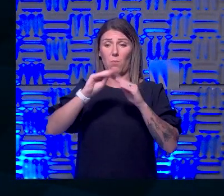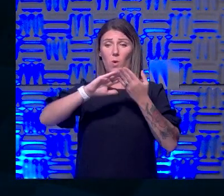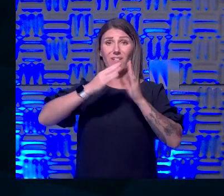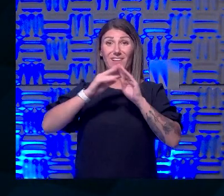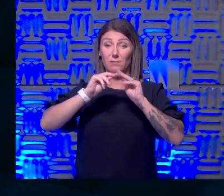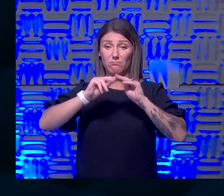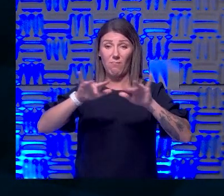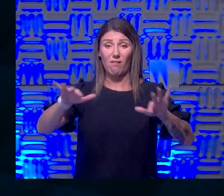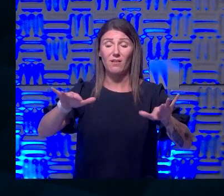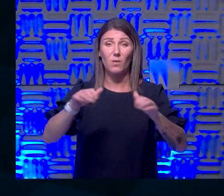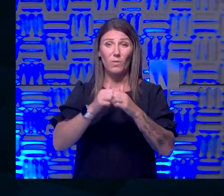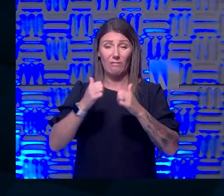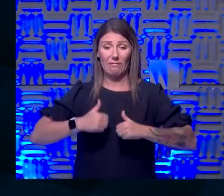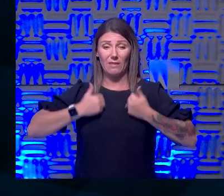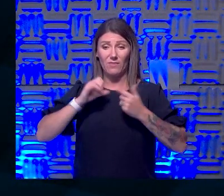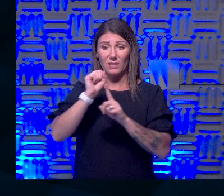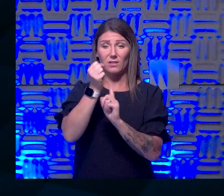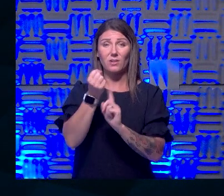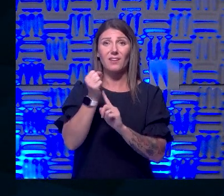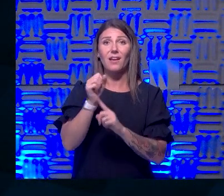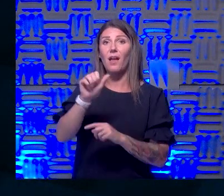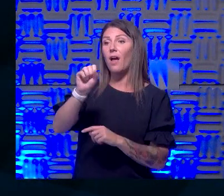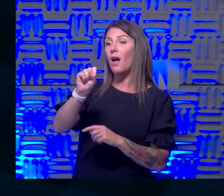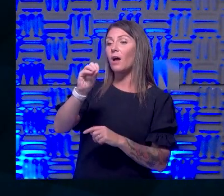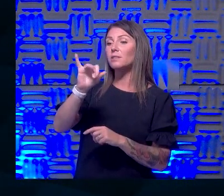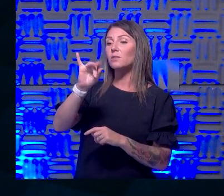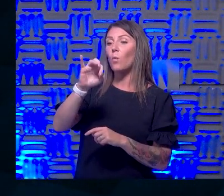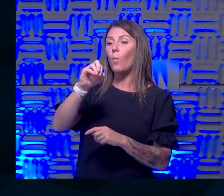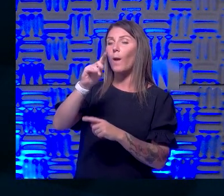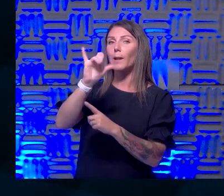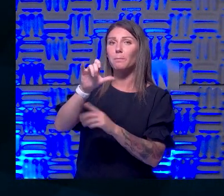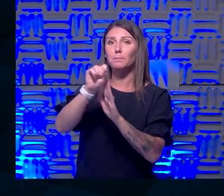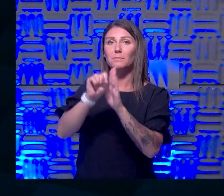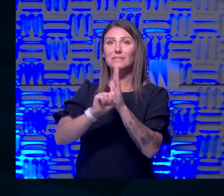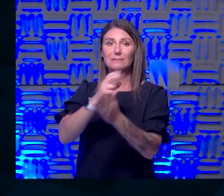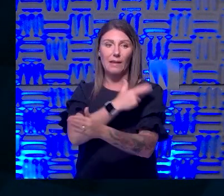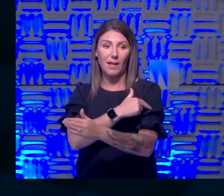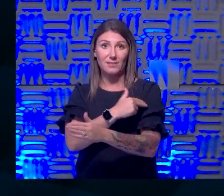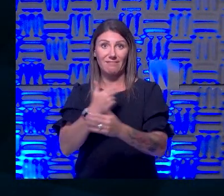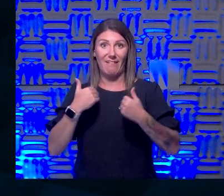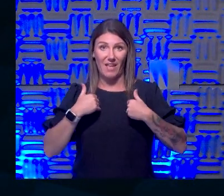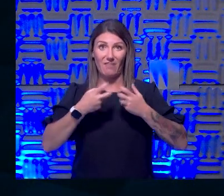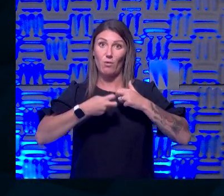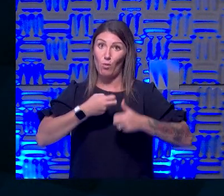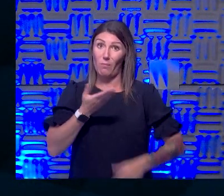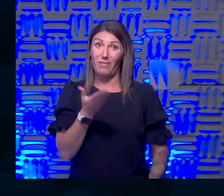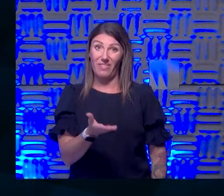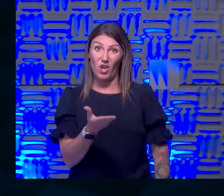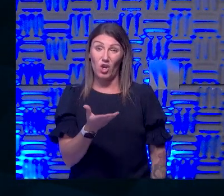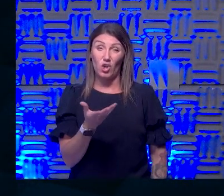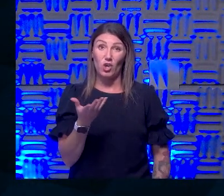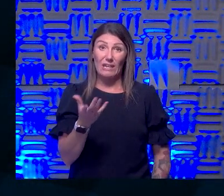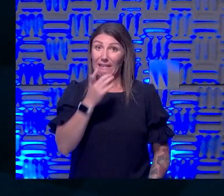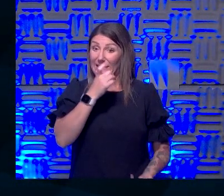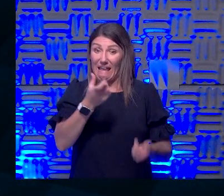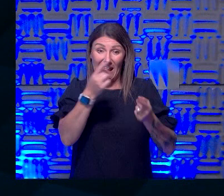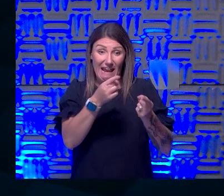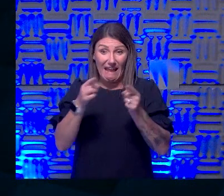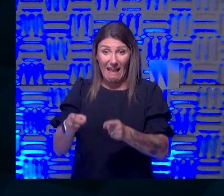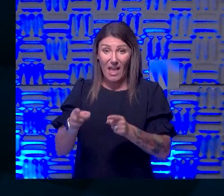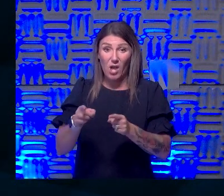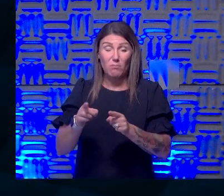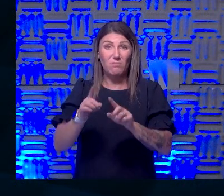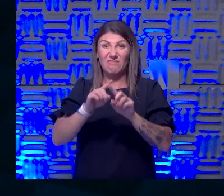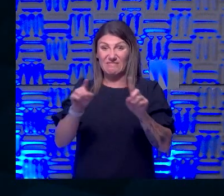congregate living situations. Good example is Oswattomie State Hospital. We have a problem there. And that did not crop up. That is not a